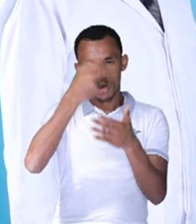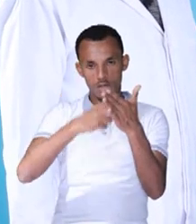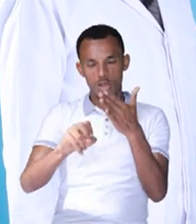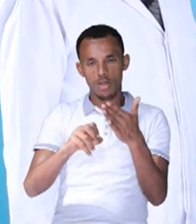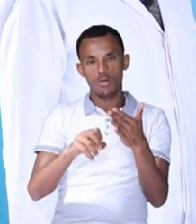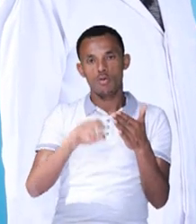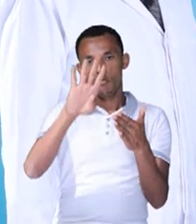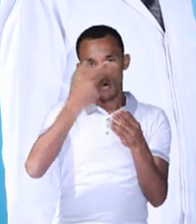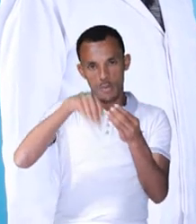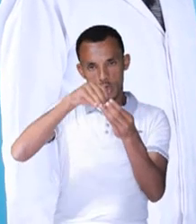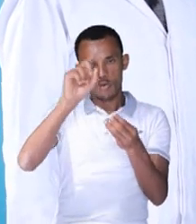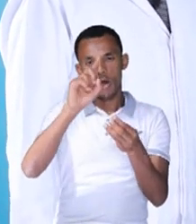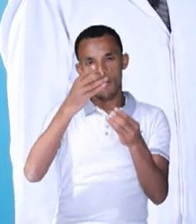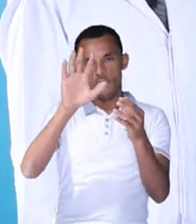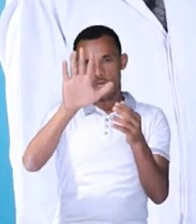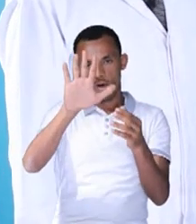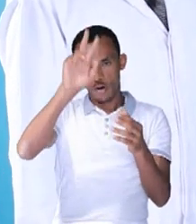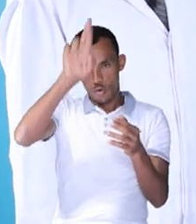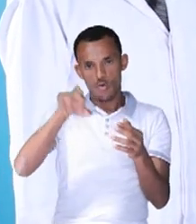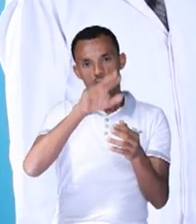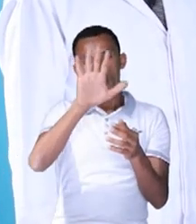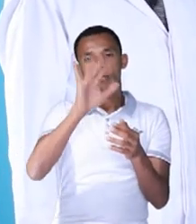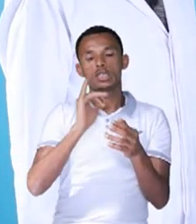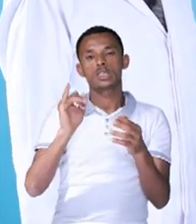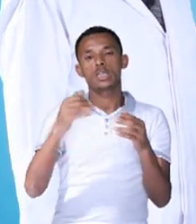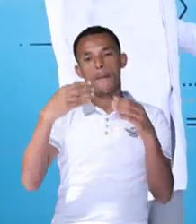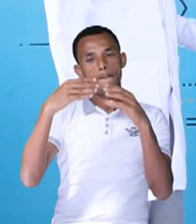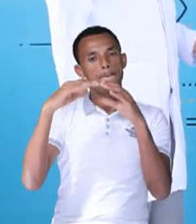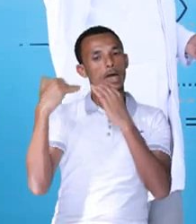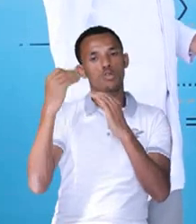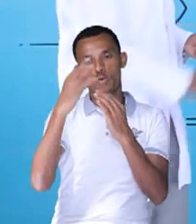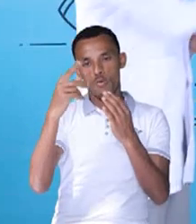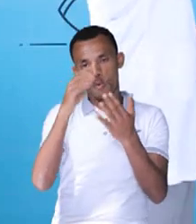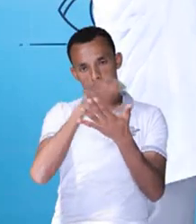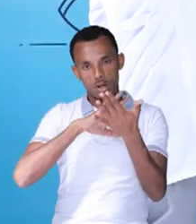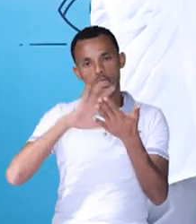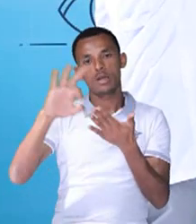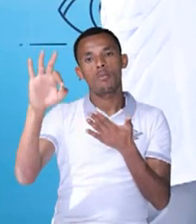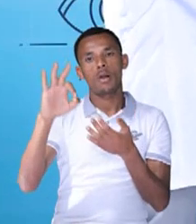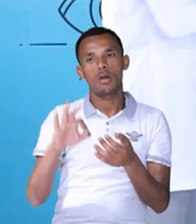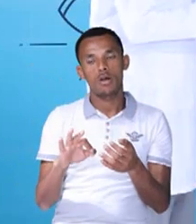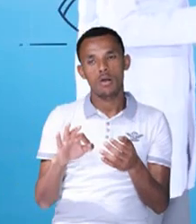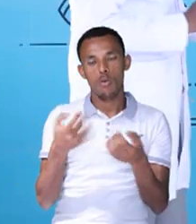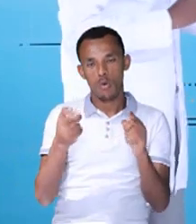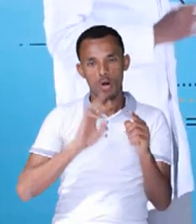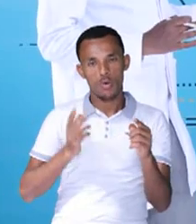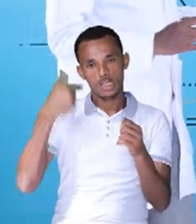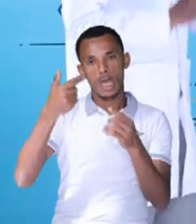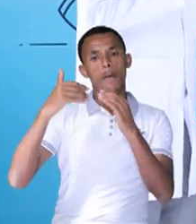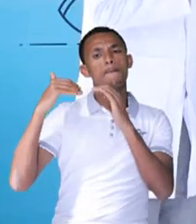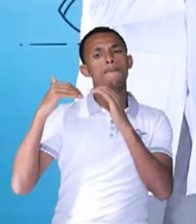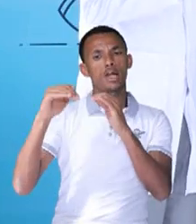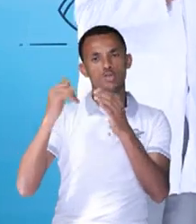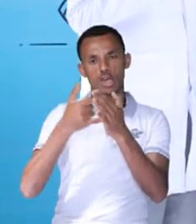result 4 plus 1, 5, root 5 it is the magnitude of that complex number it will be. So when he says that